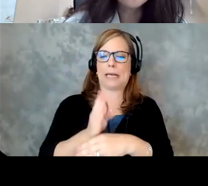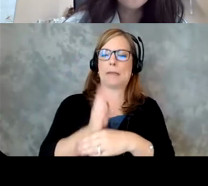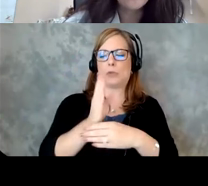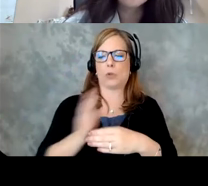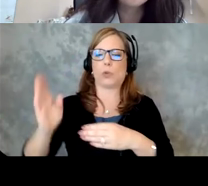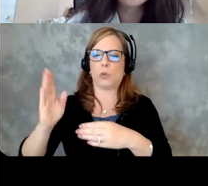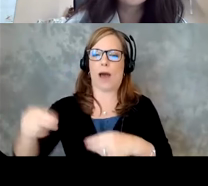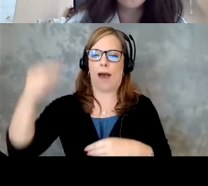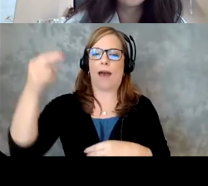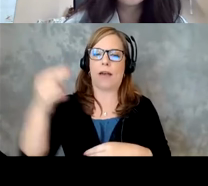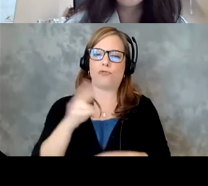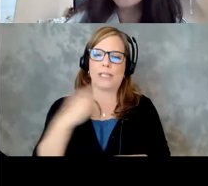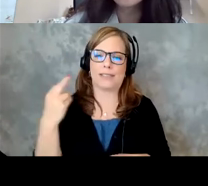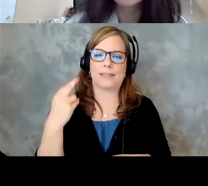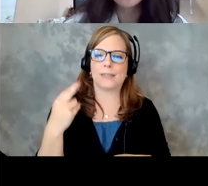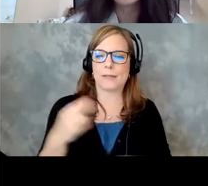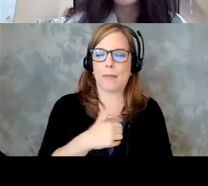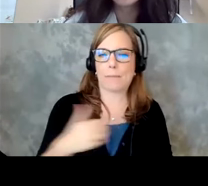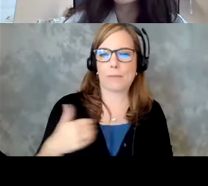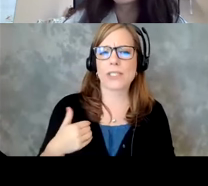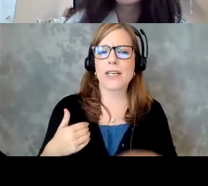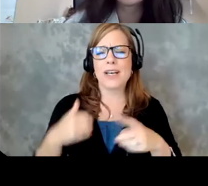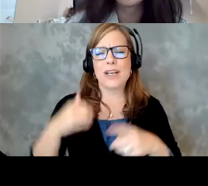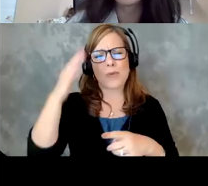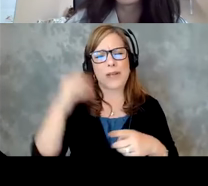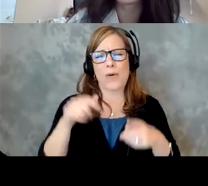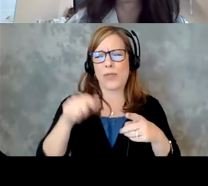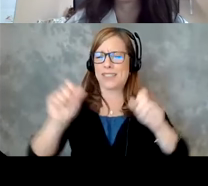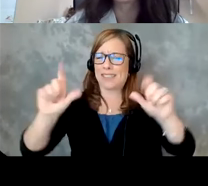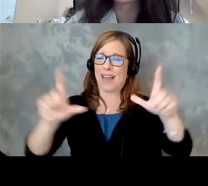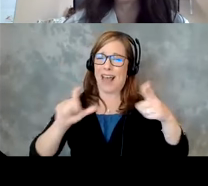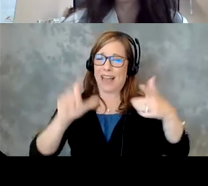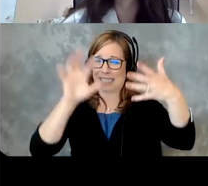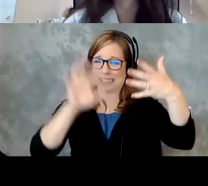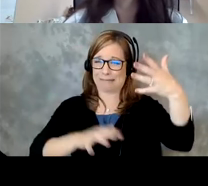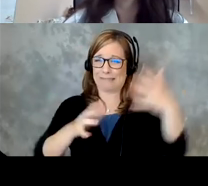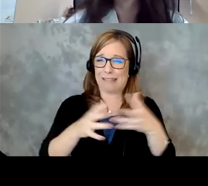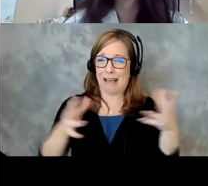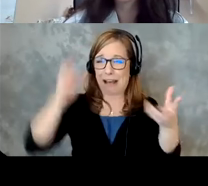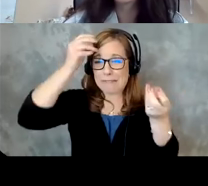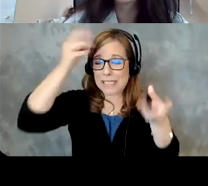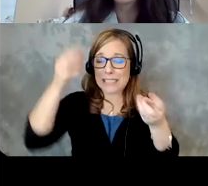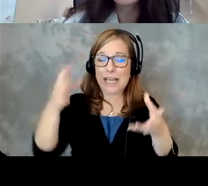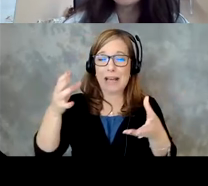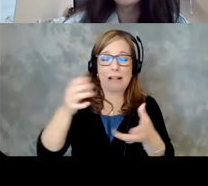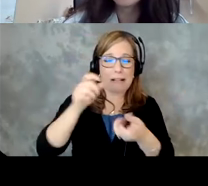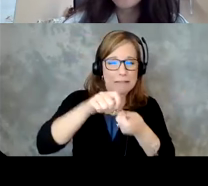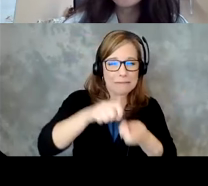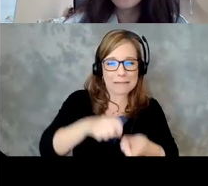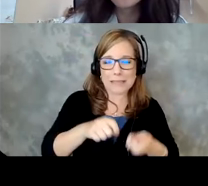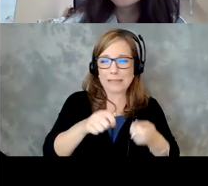And one thing I wanted to point out, because this is pretty heavy and there's a lot of details here, the department did